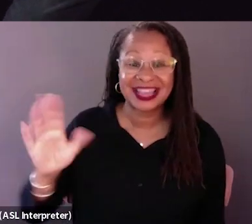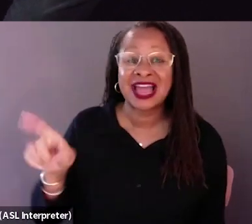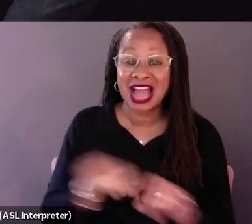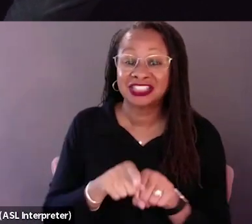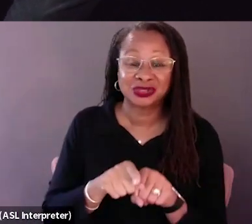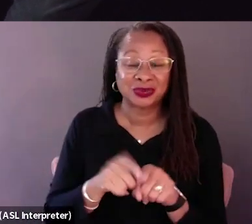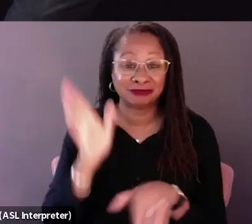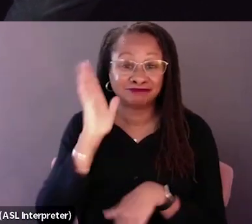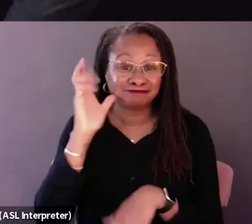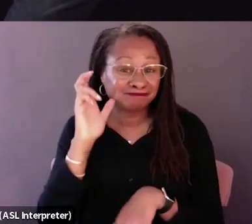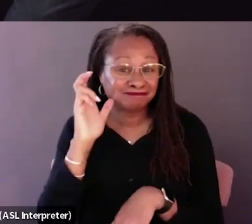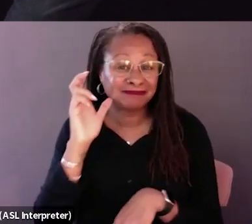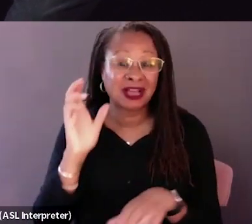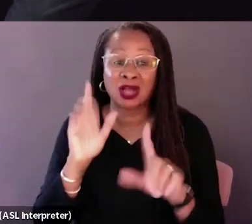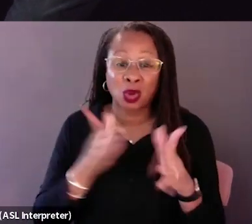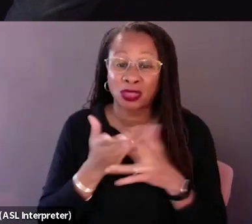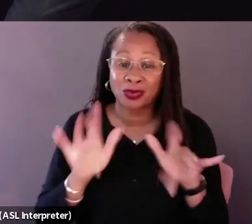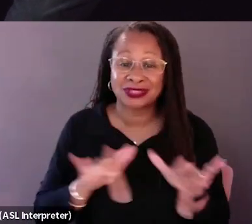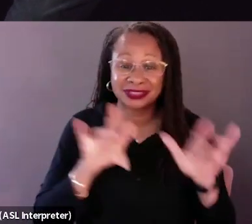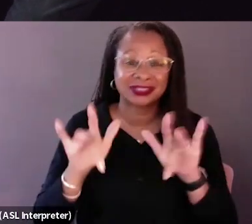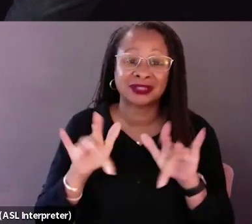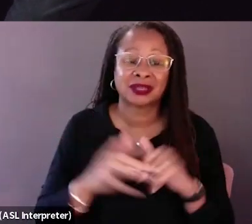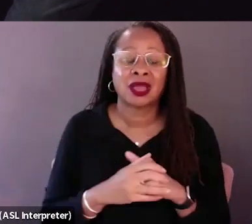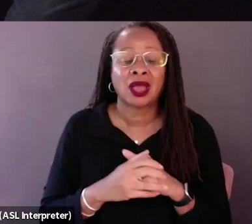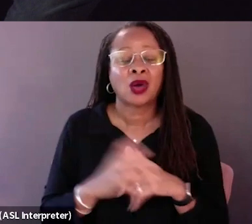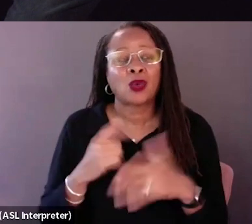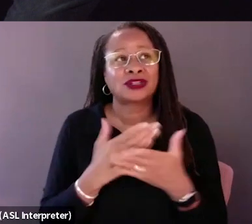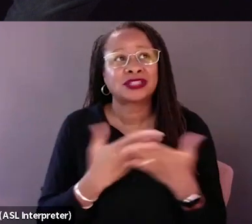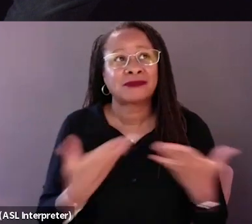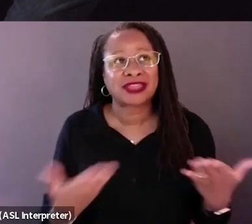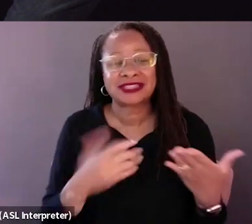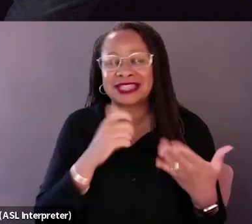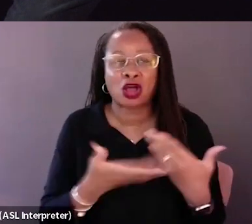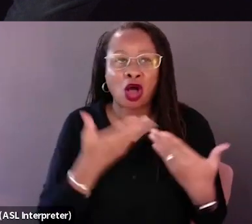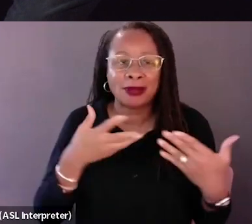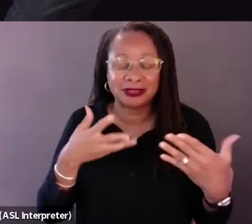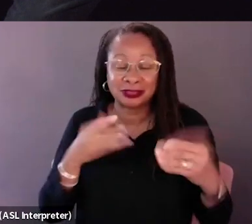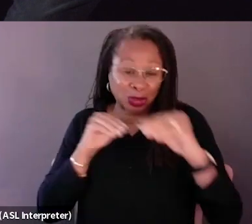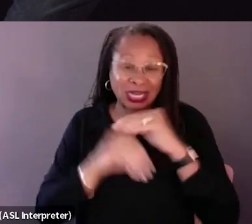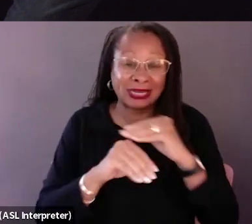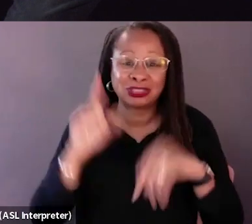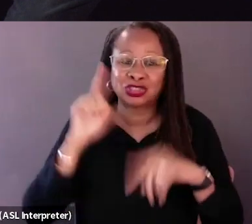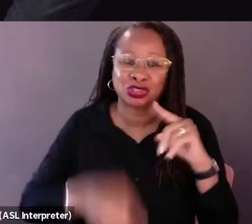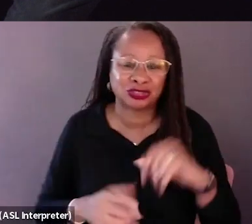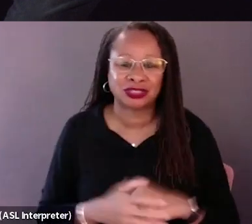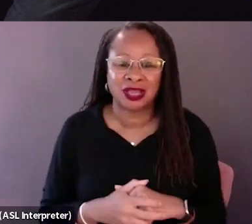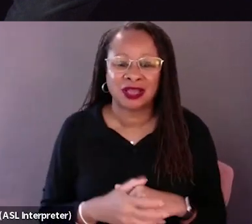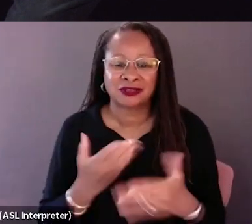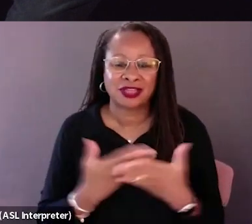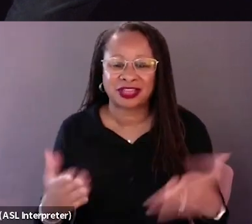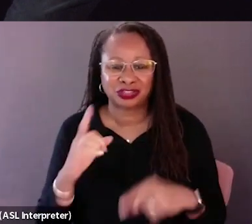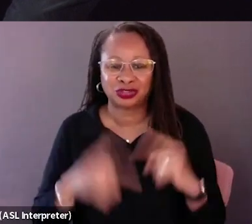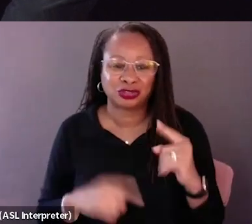and going through all the tapes, were there things that almost made the cut but didn't? Were there any moments that you really wish you could have included, but there just wasn't time? Yeah,